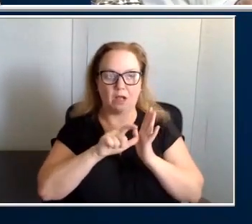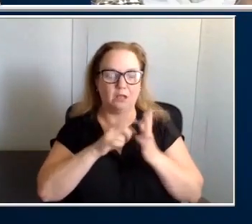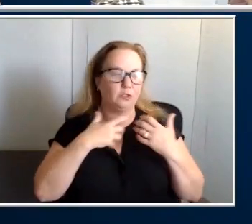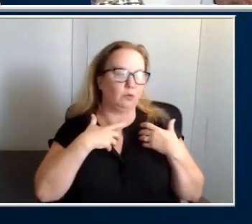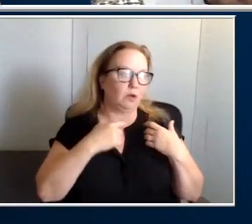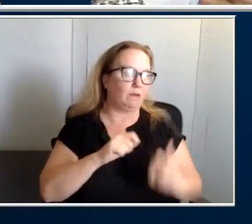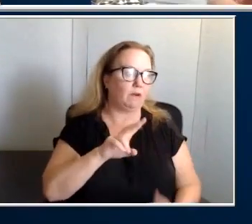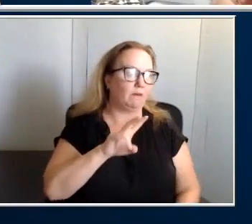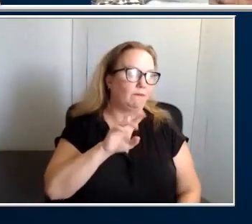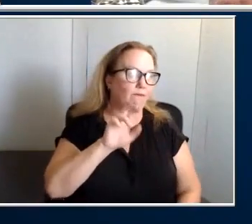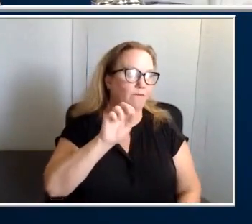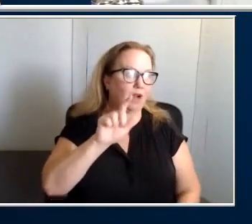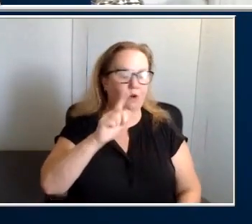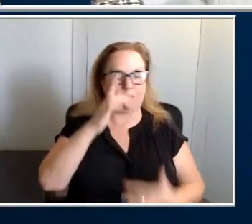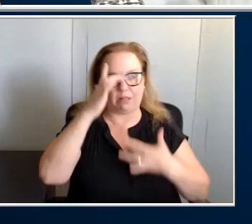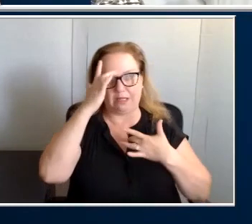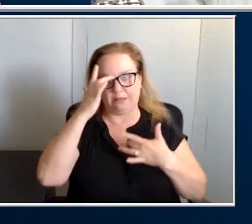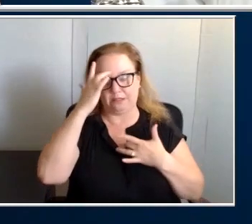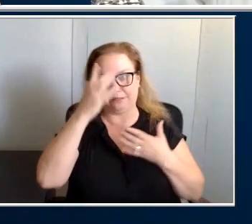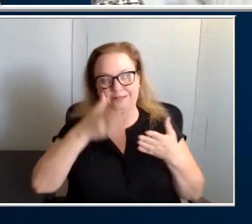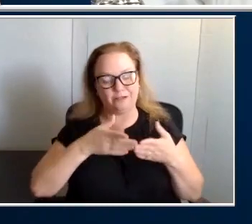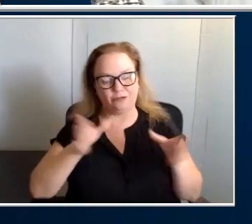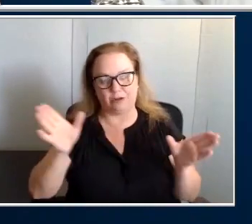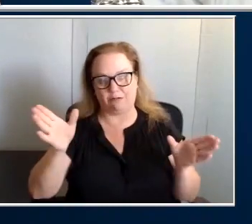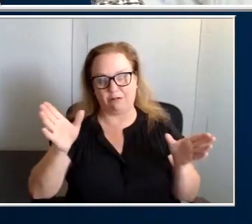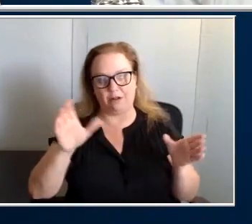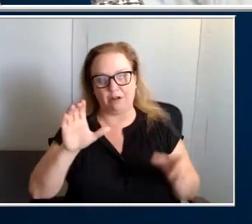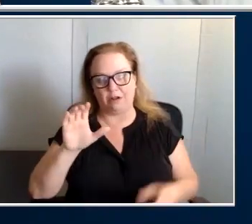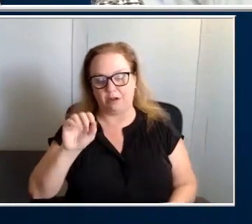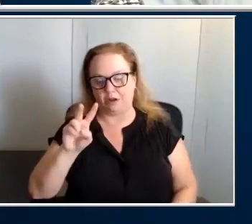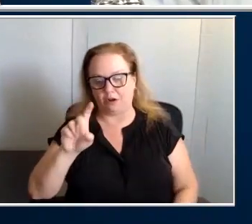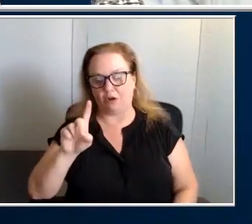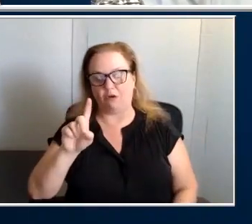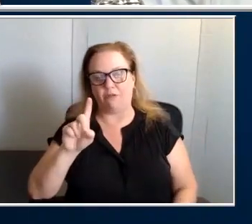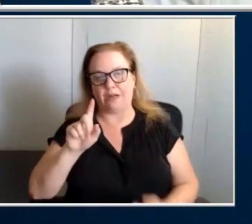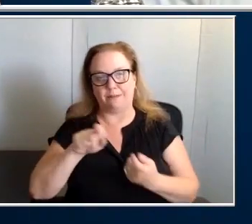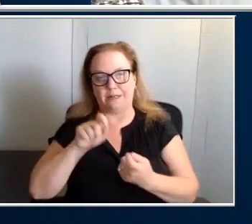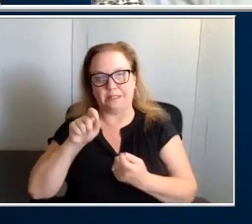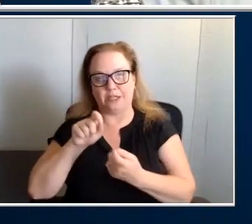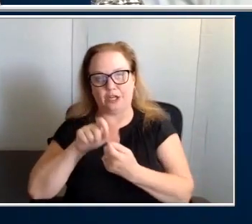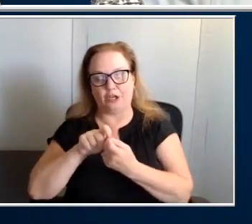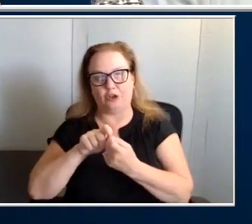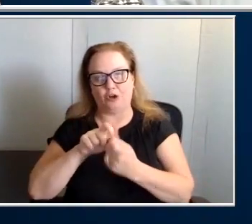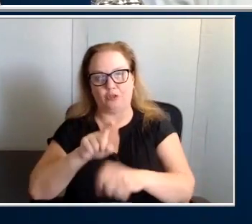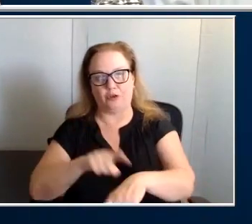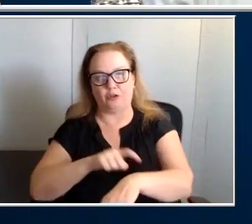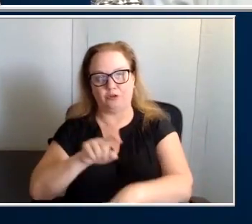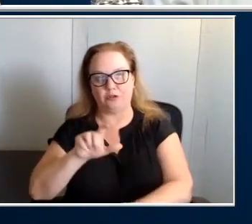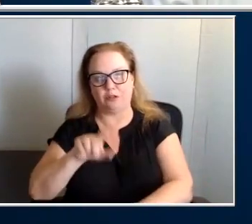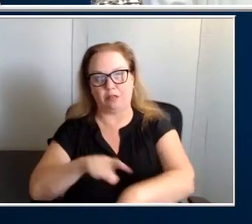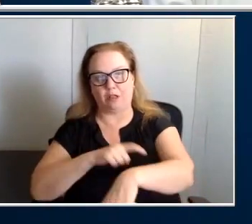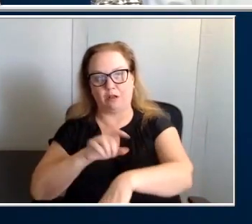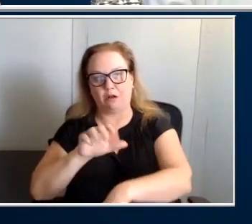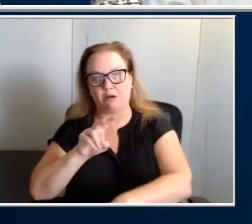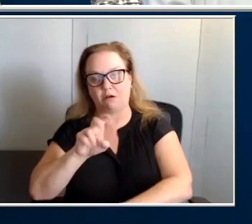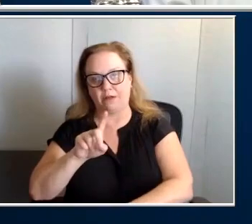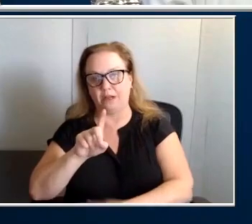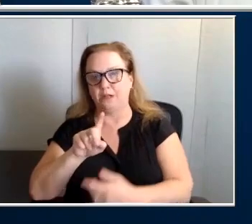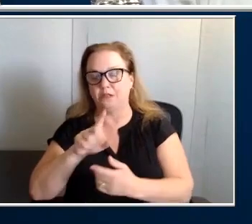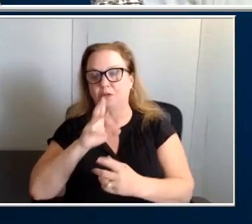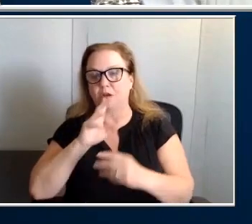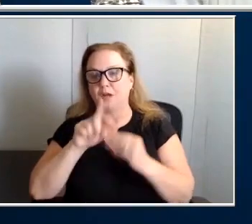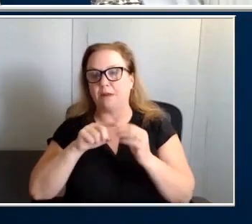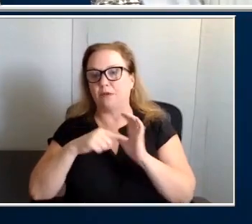illness in general, COVID in particular, and then there's long COVID. So talk to us about some of those symptoms, Hawk.